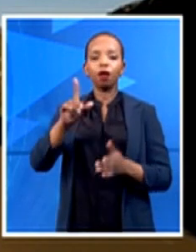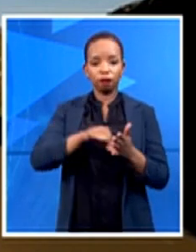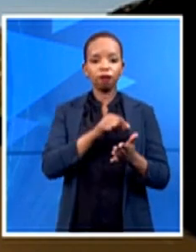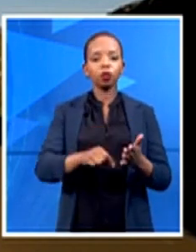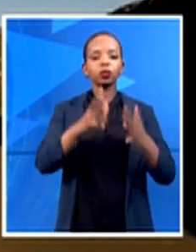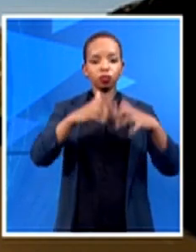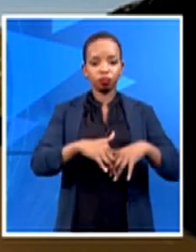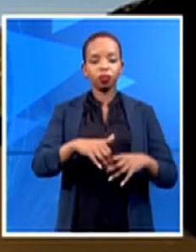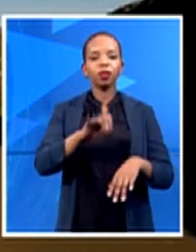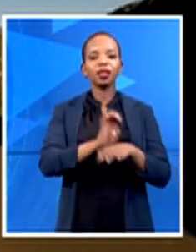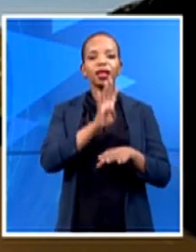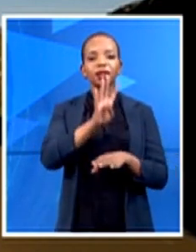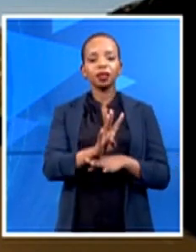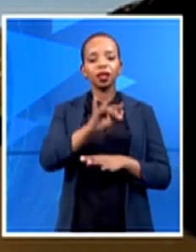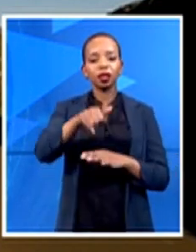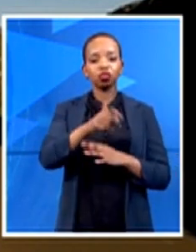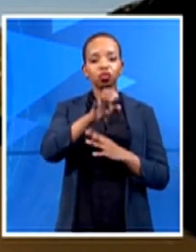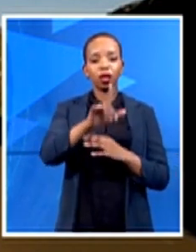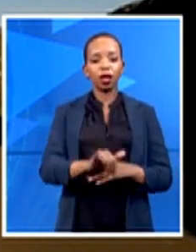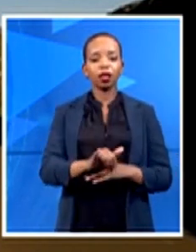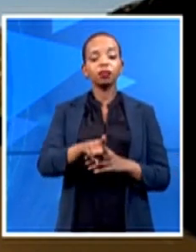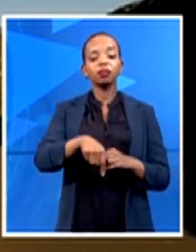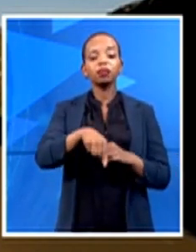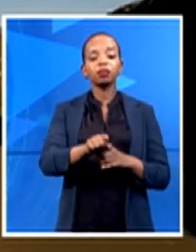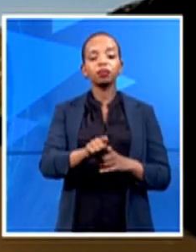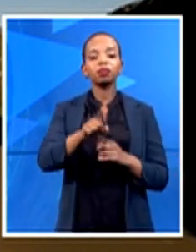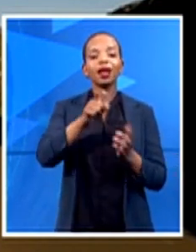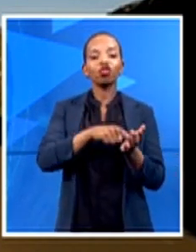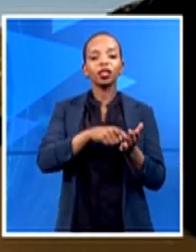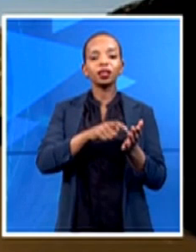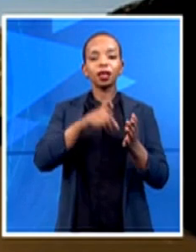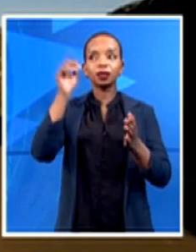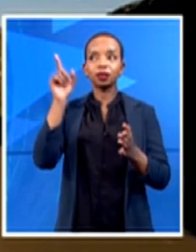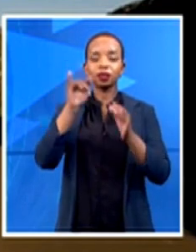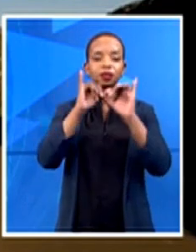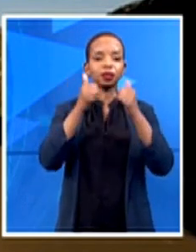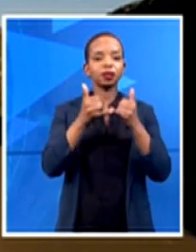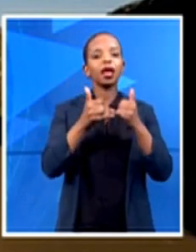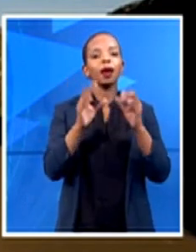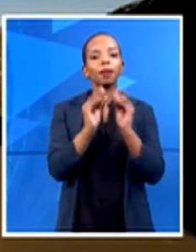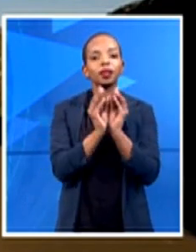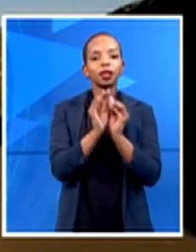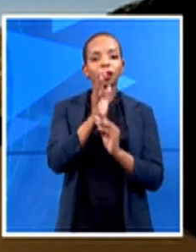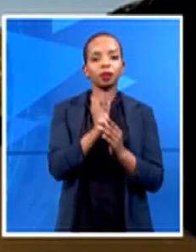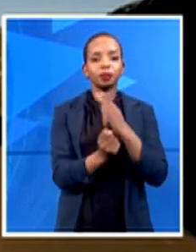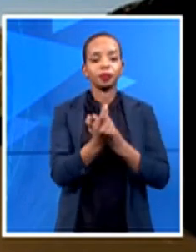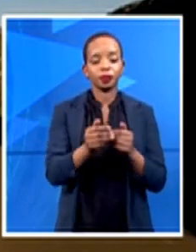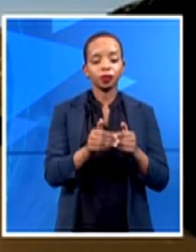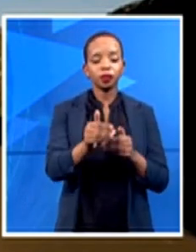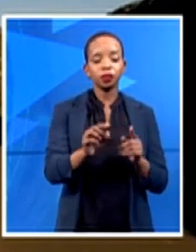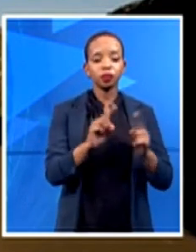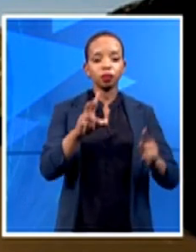creditors meeting. NUMSA and SACA will not tolerate these irresponsible comments, and this is why we call on President Ramaphosa